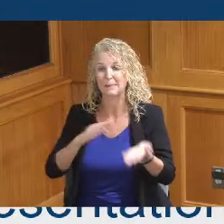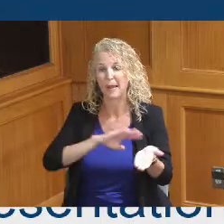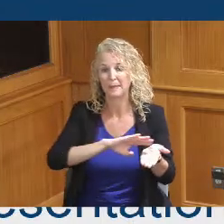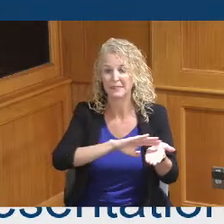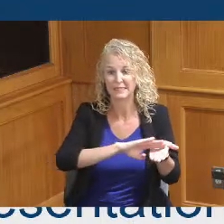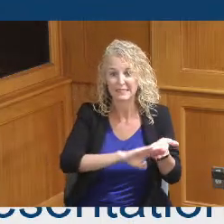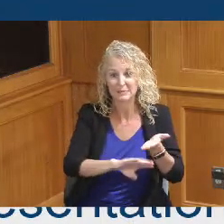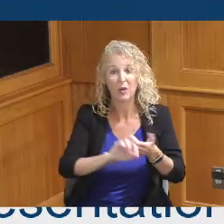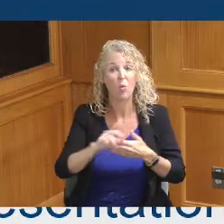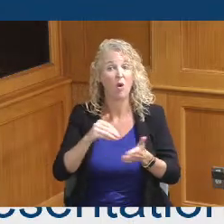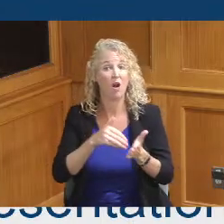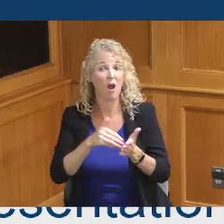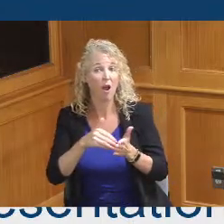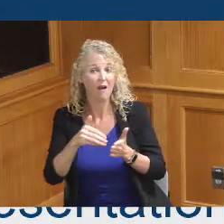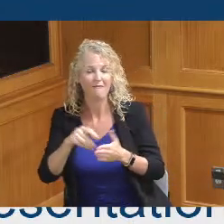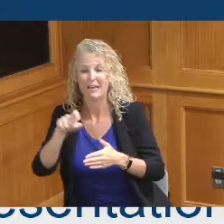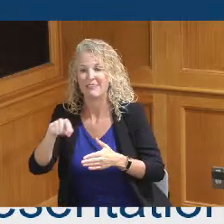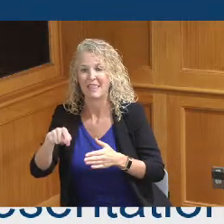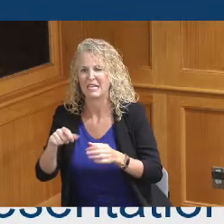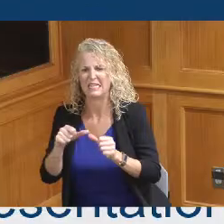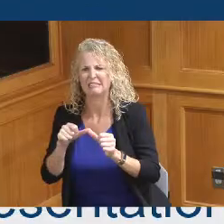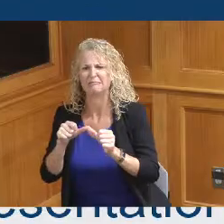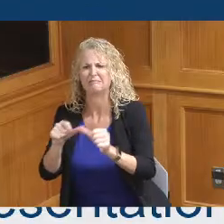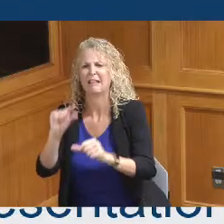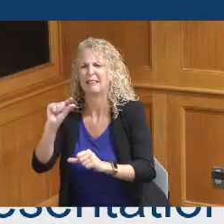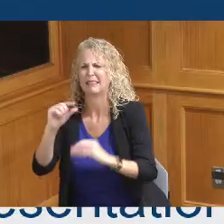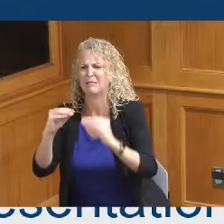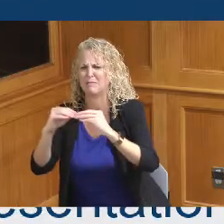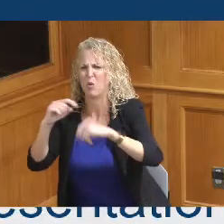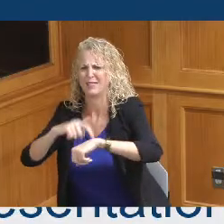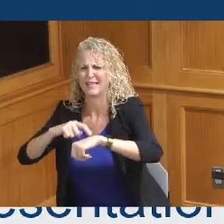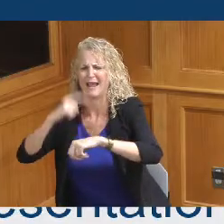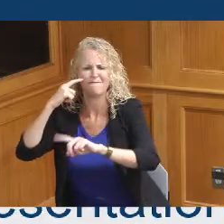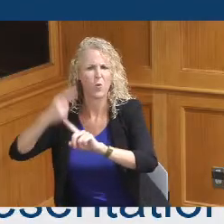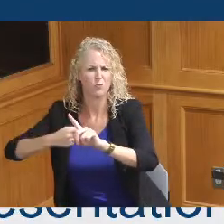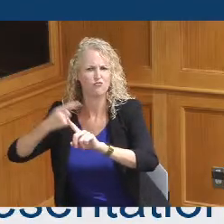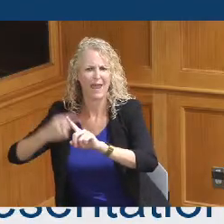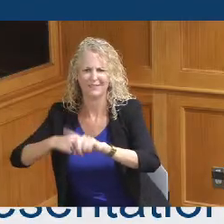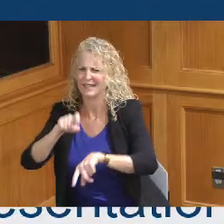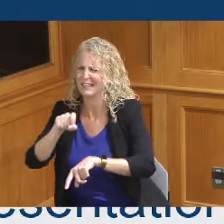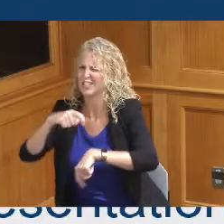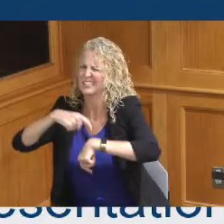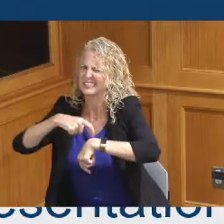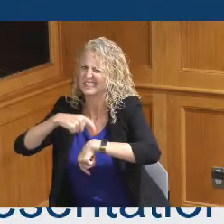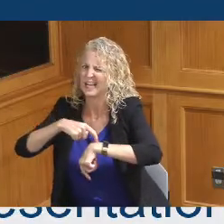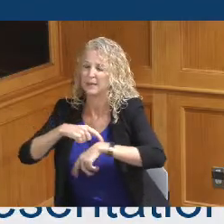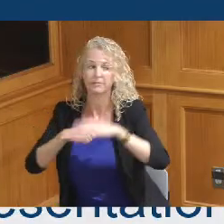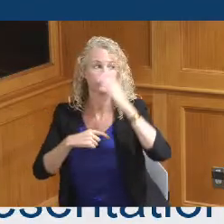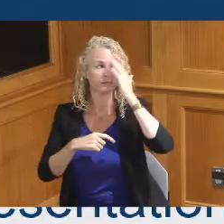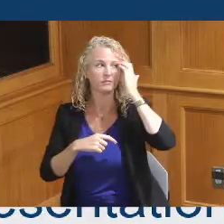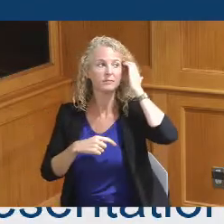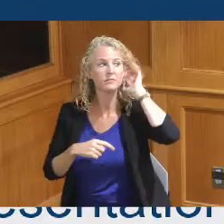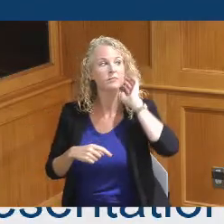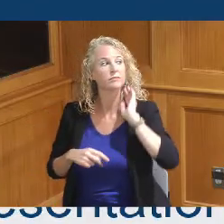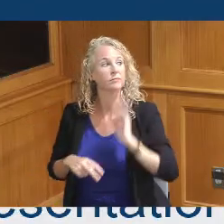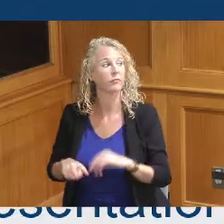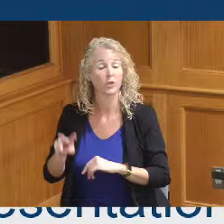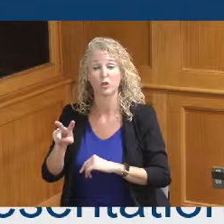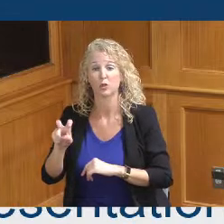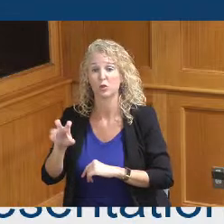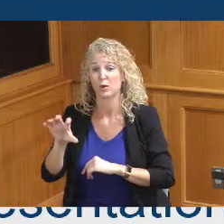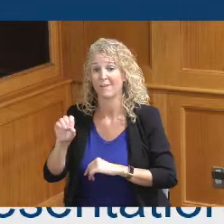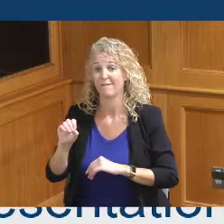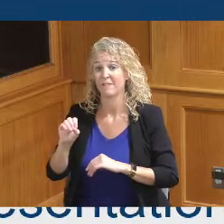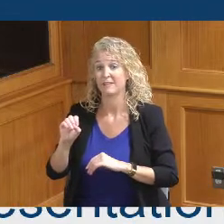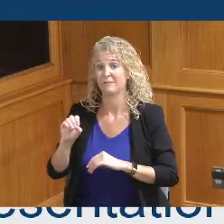or many times they just need a continuance, a little bit more time. They're in the process of moving out. They just need time. Of the 250 cases